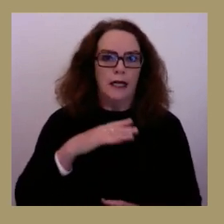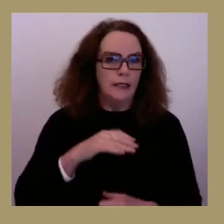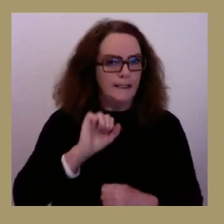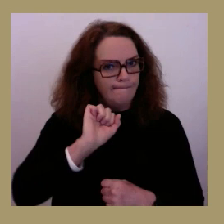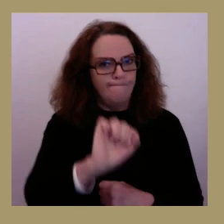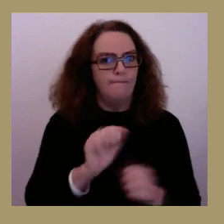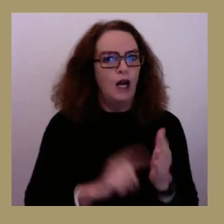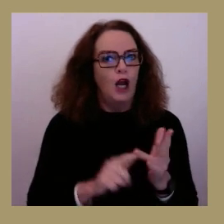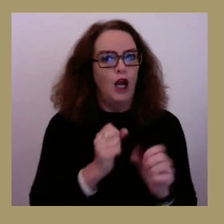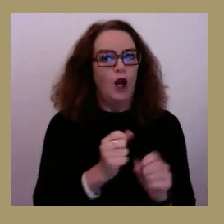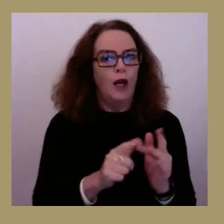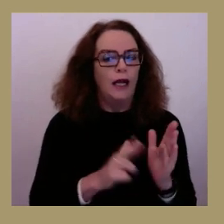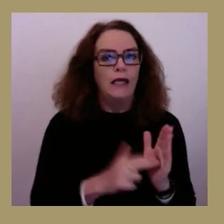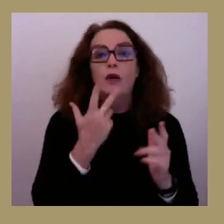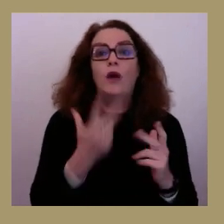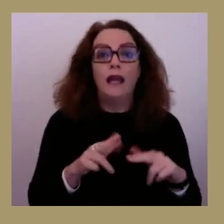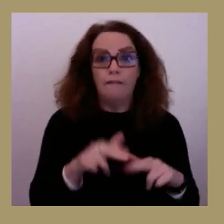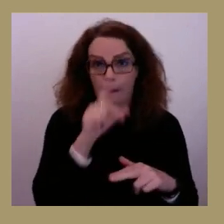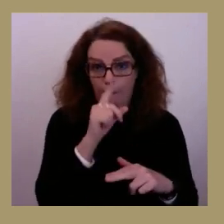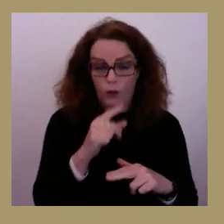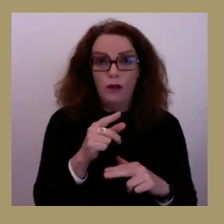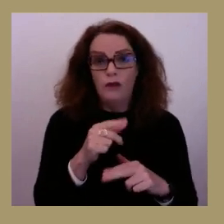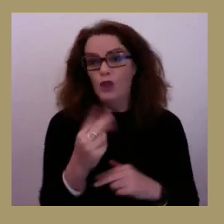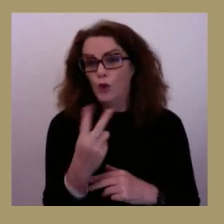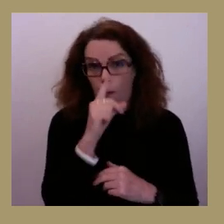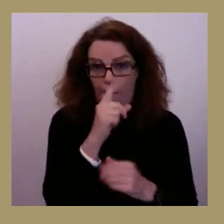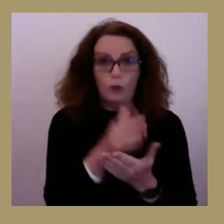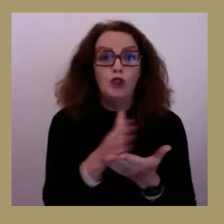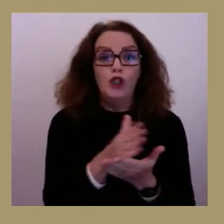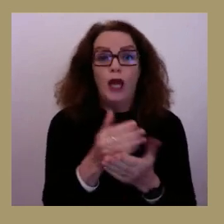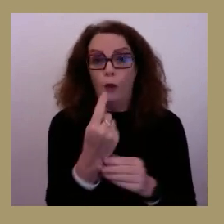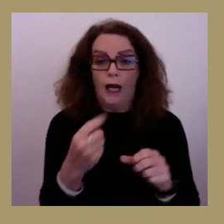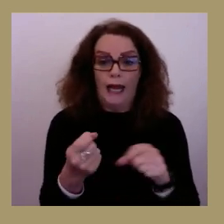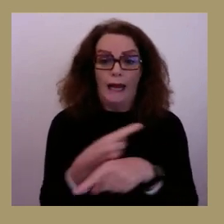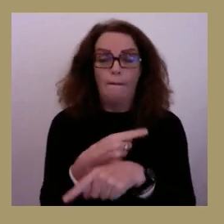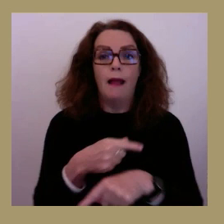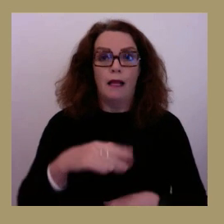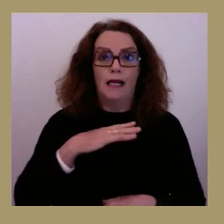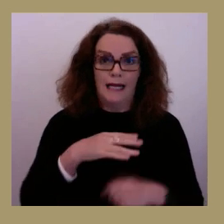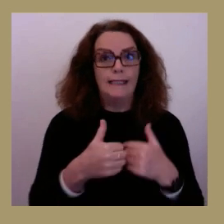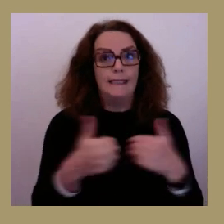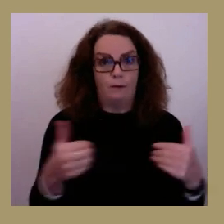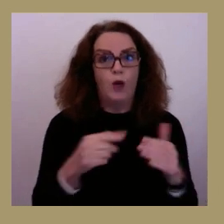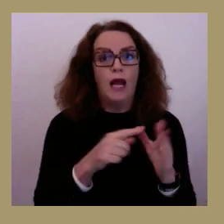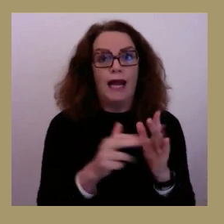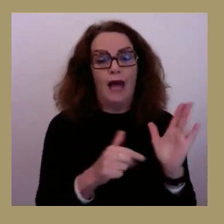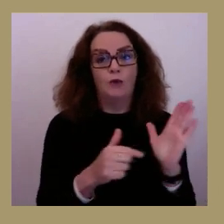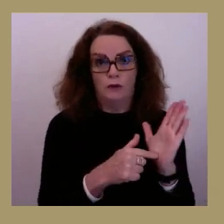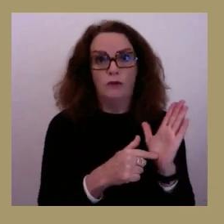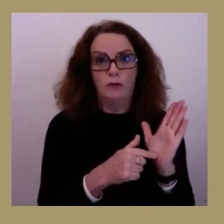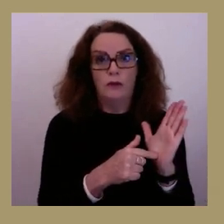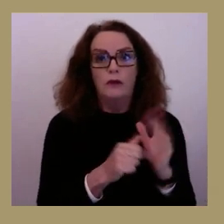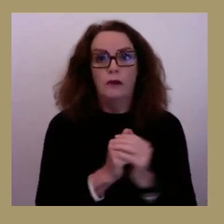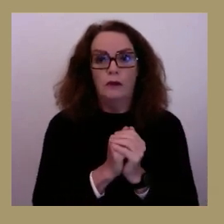be required to create a new email for one of them to use on the Service Victoria app, as you can only sync one